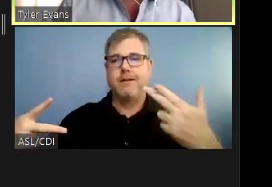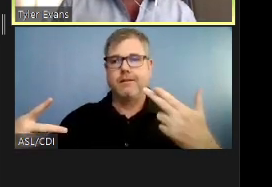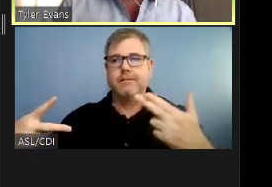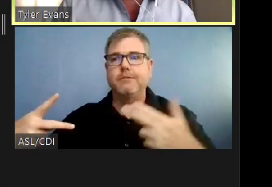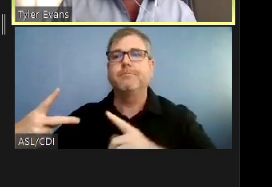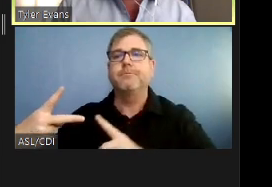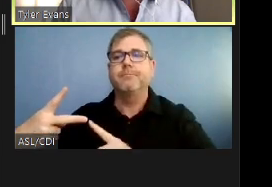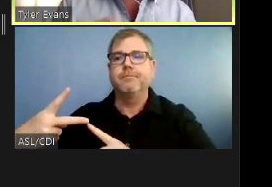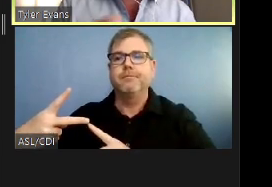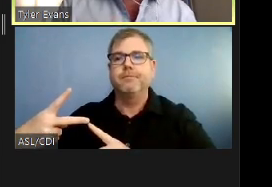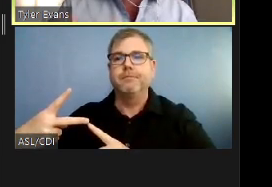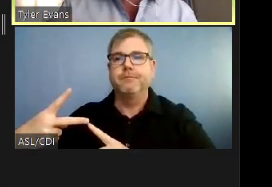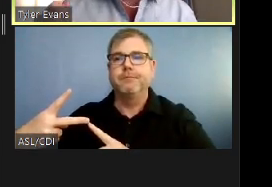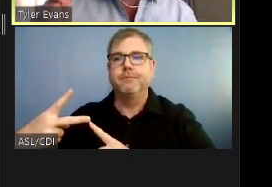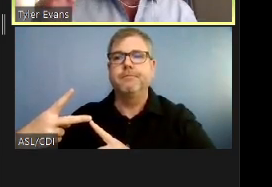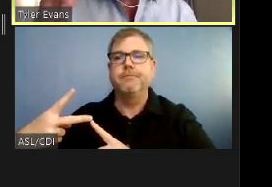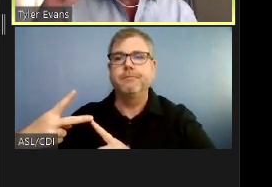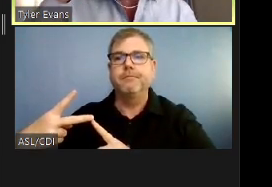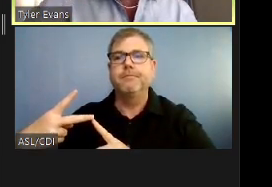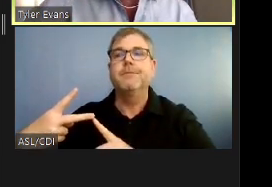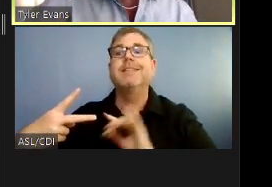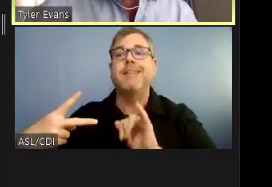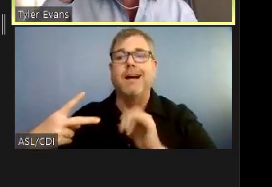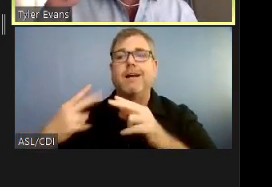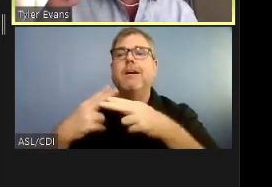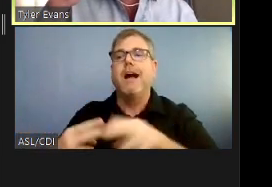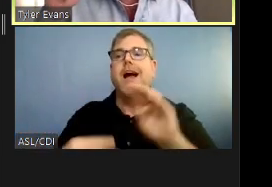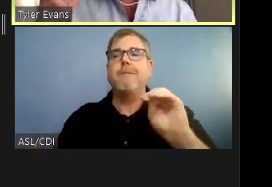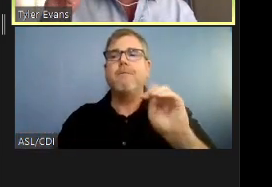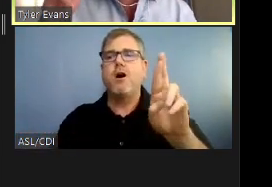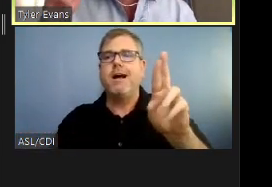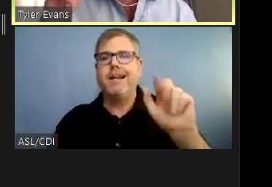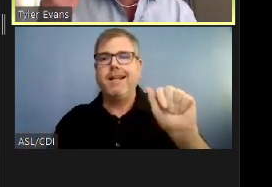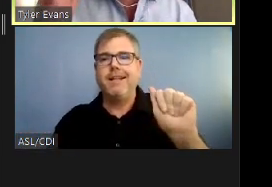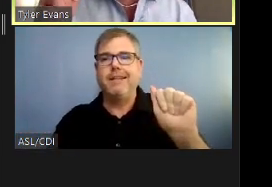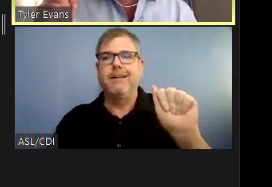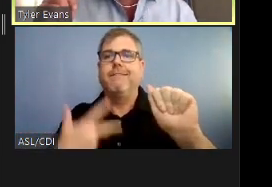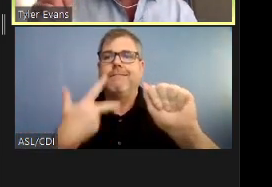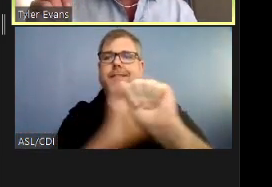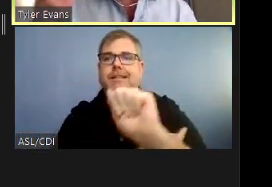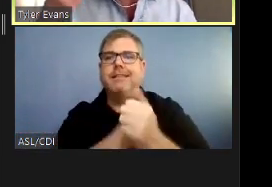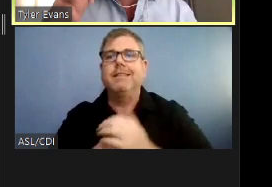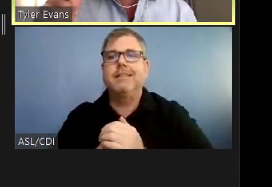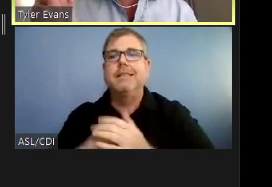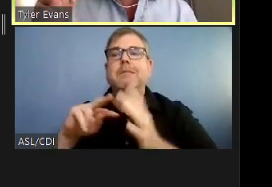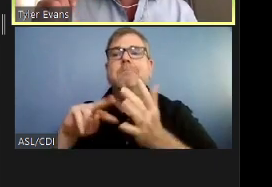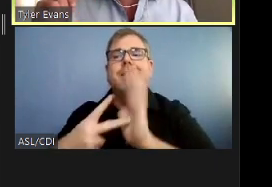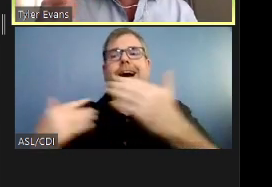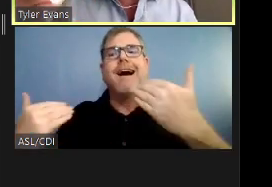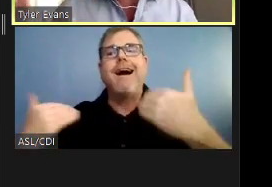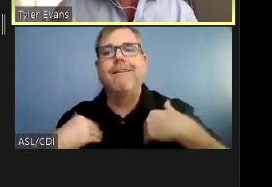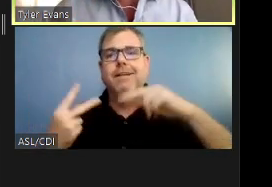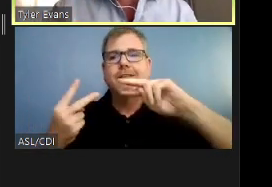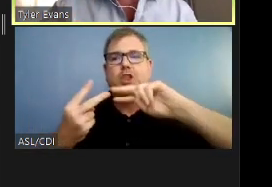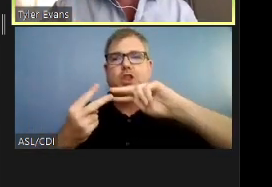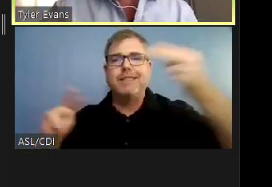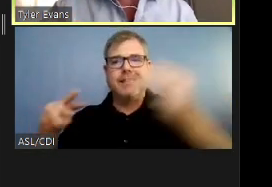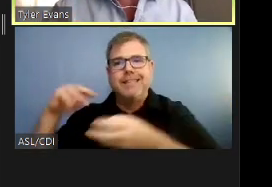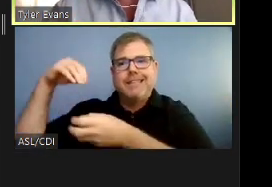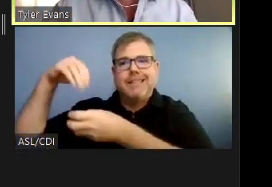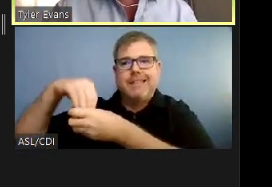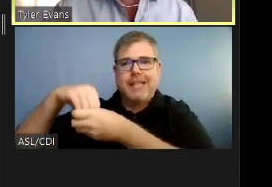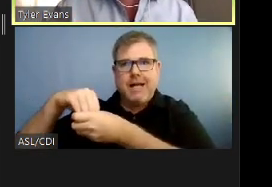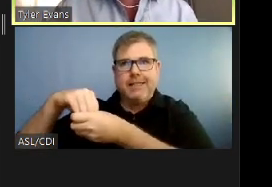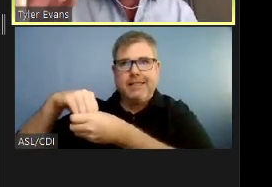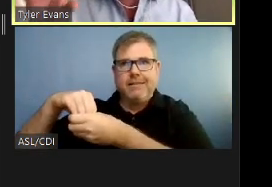genetic material that's then translated into particularly this spike protein, which if anybody has heard of the concept